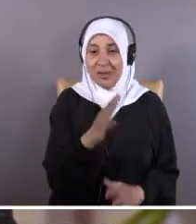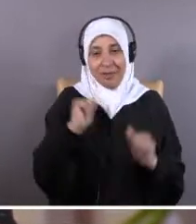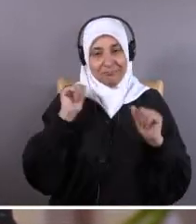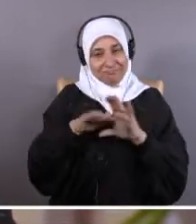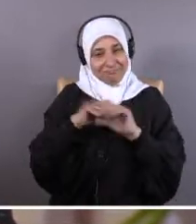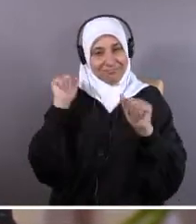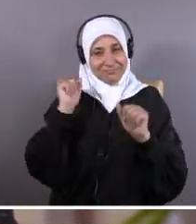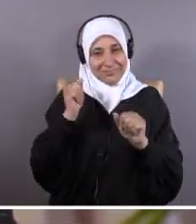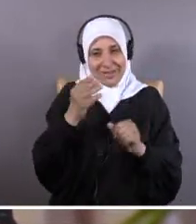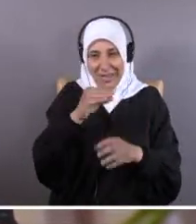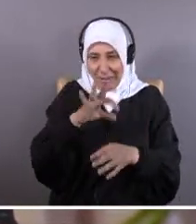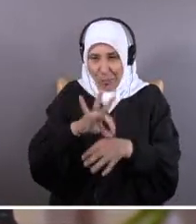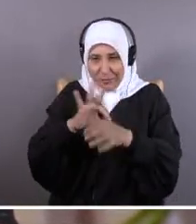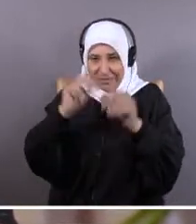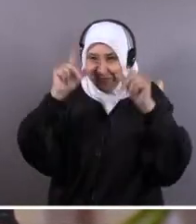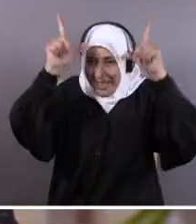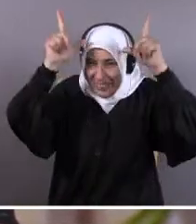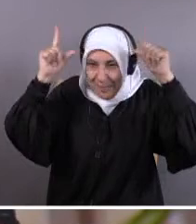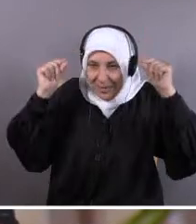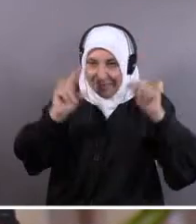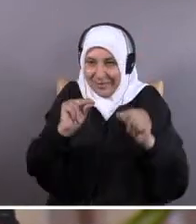Anyway, she